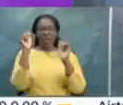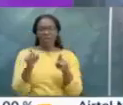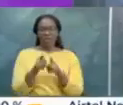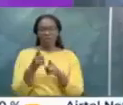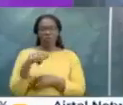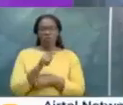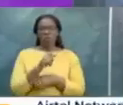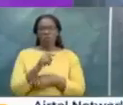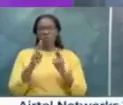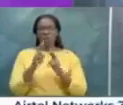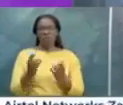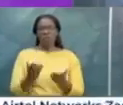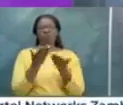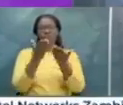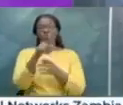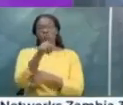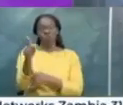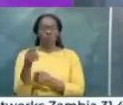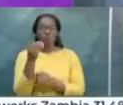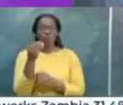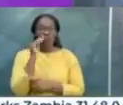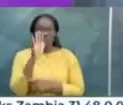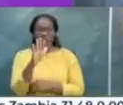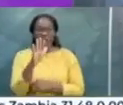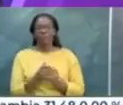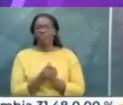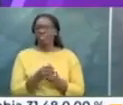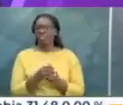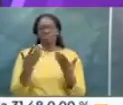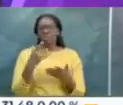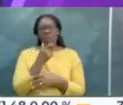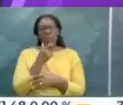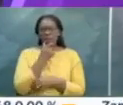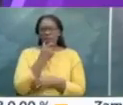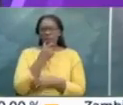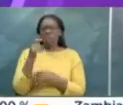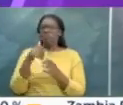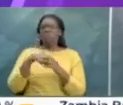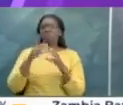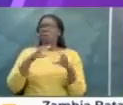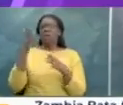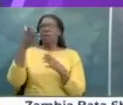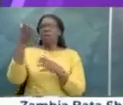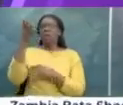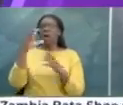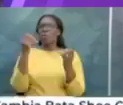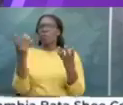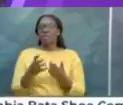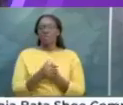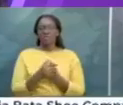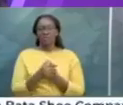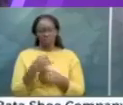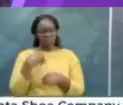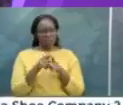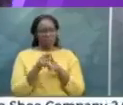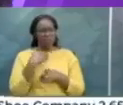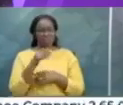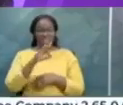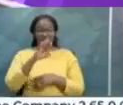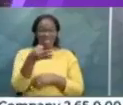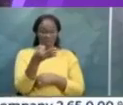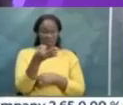delivery at your doorstep. Maybe you're wondering what exactly the market price? Yes, share with us. I'm curious to know myself. Between